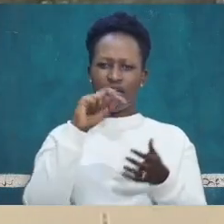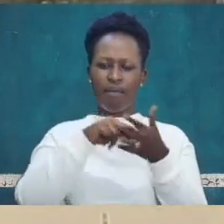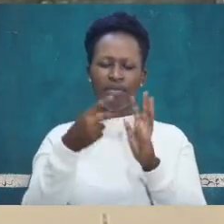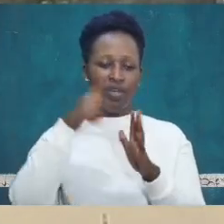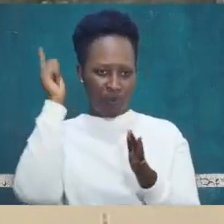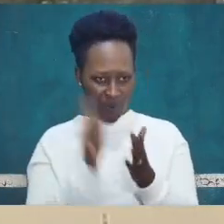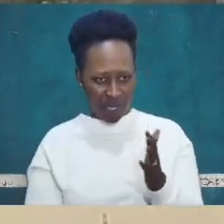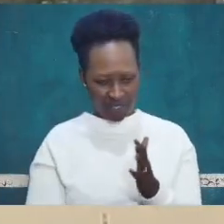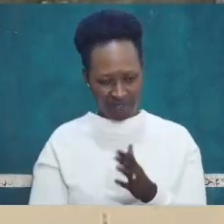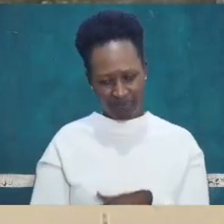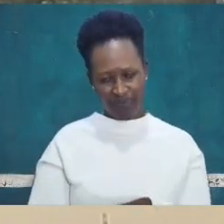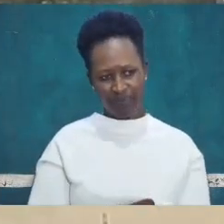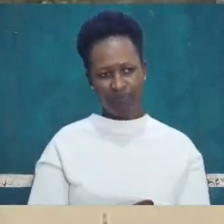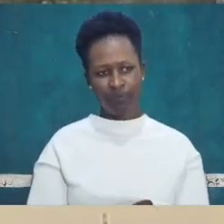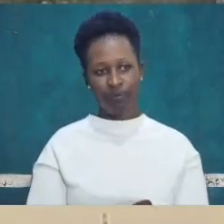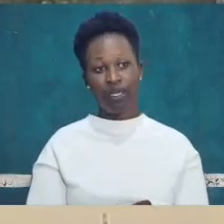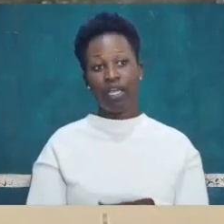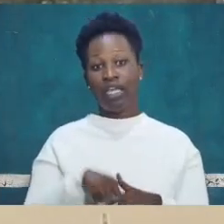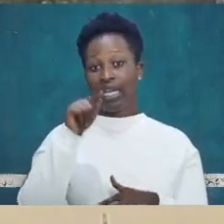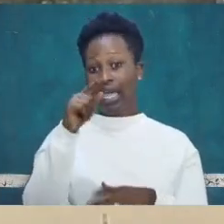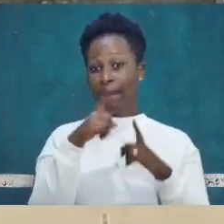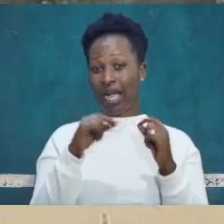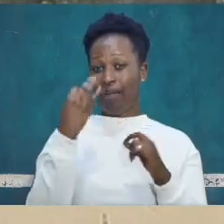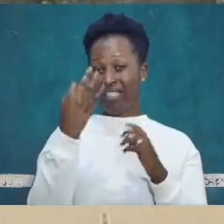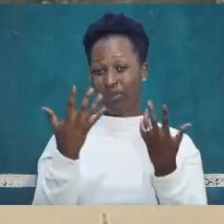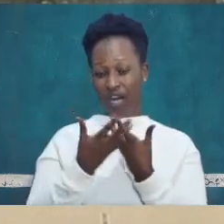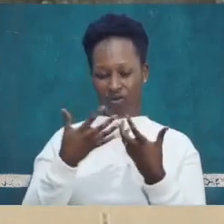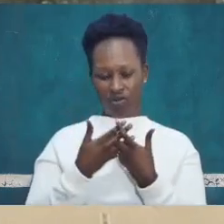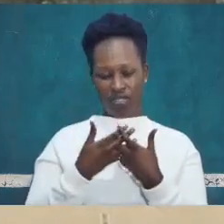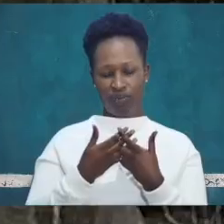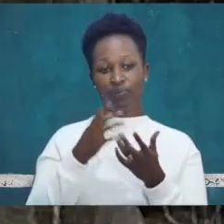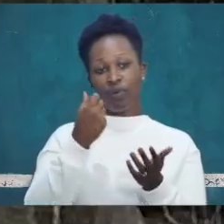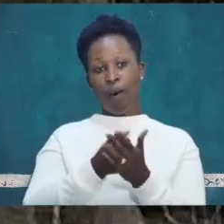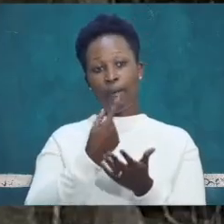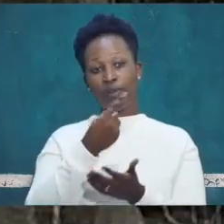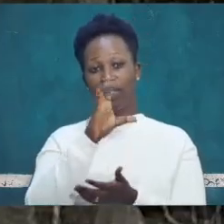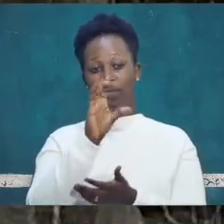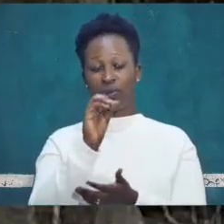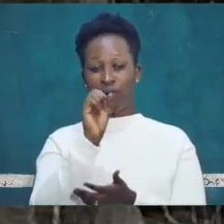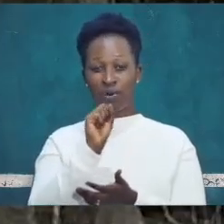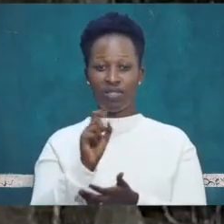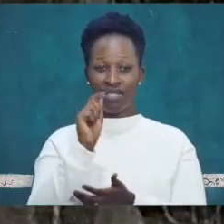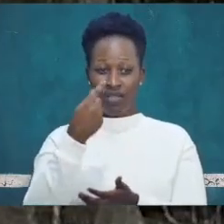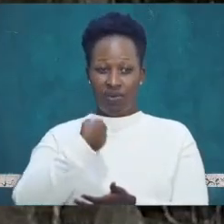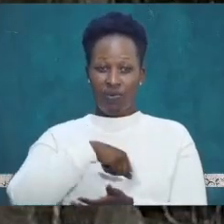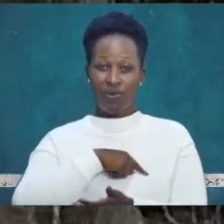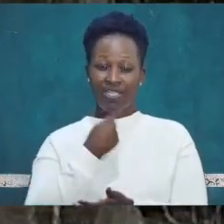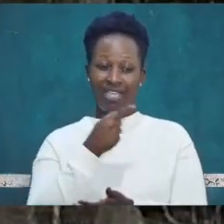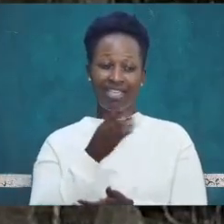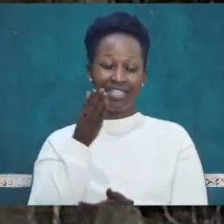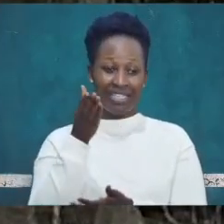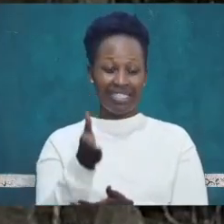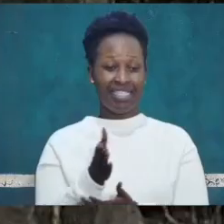three concepts are interrelated. So with opportunity cost, we say this